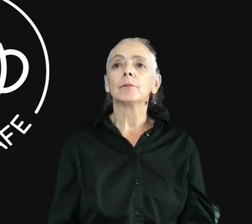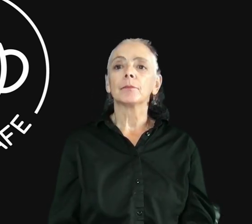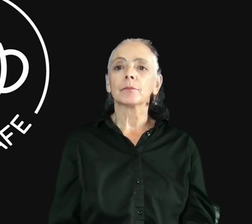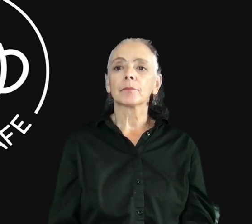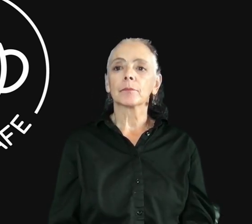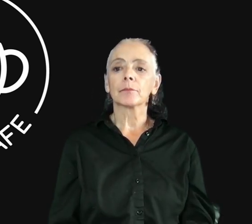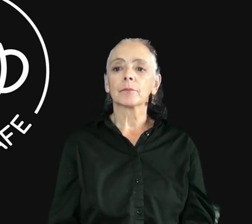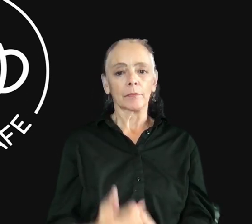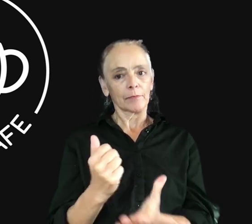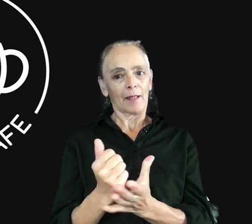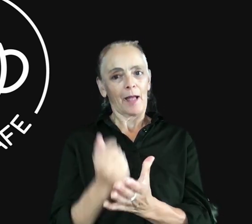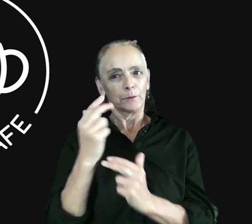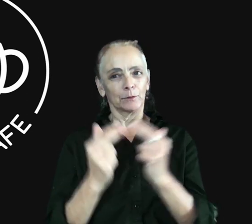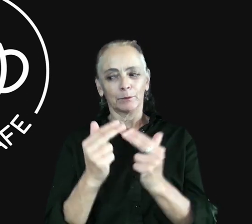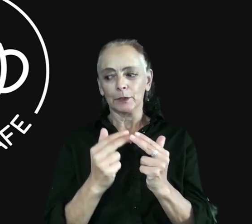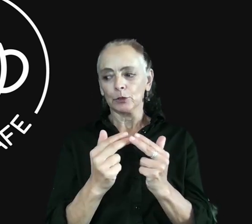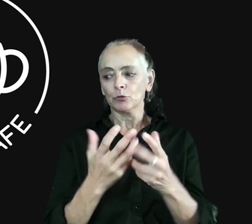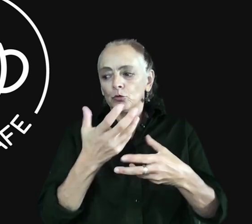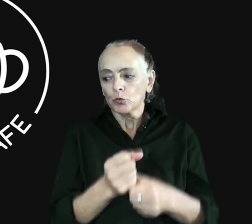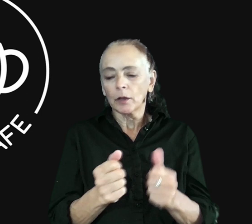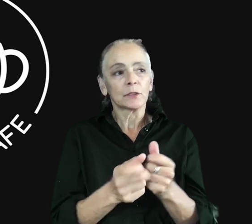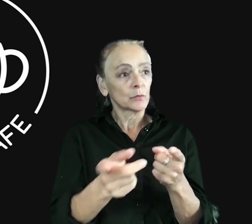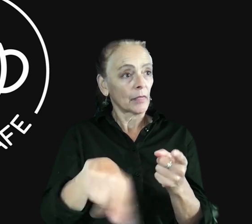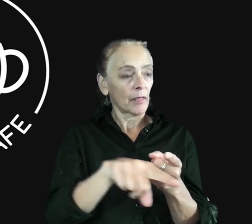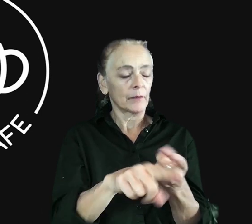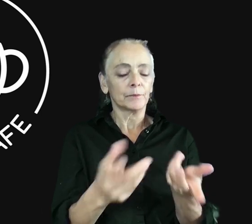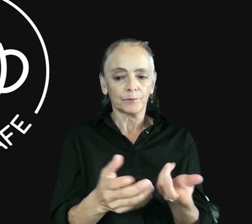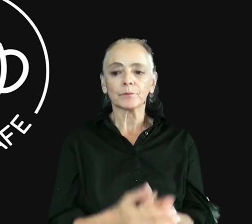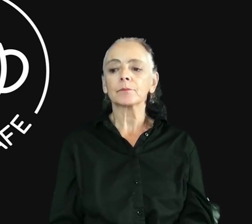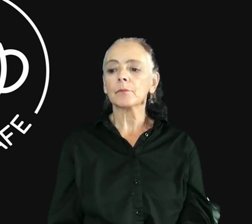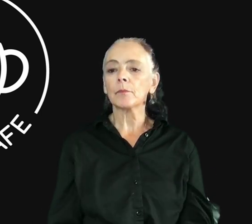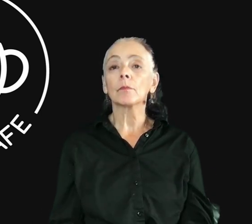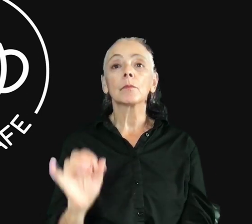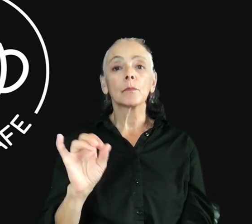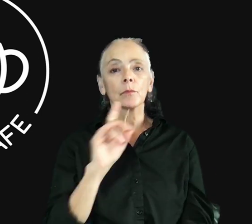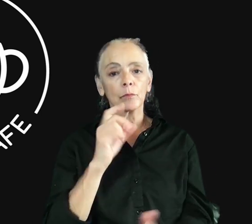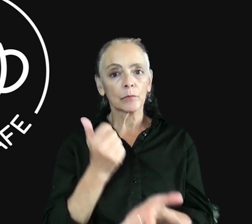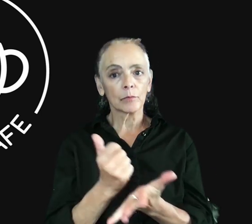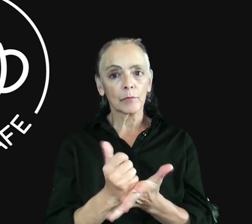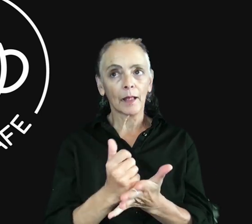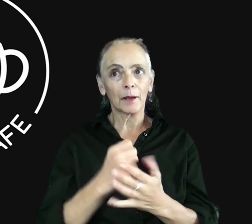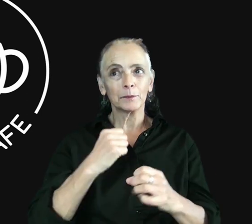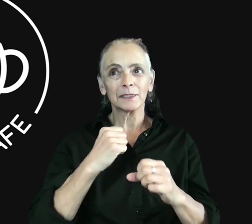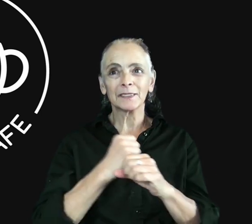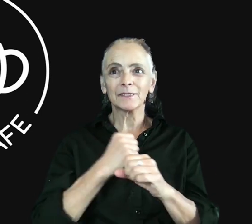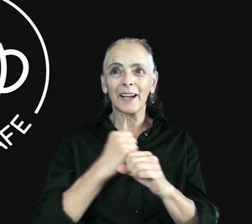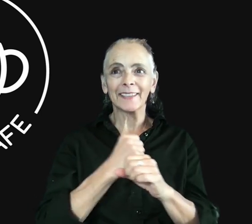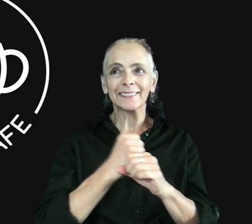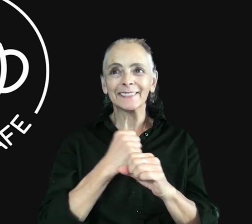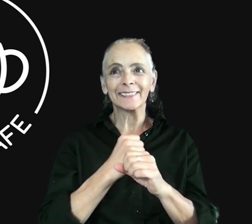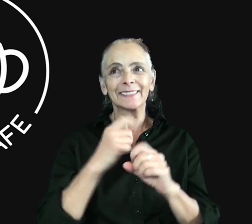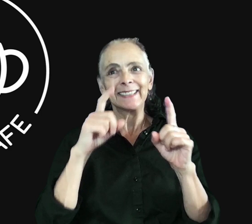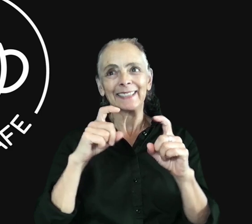super helpful to build trust with the with those individuals like you were saying i think it also really helps fight that test anxiety that we see a